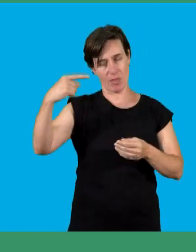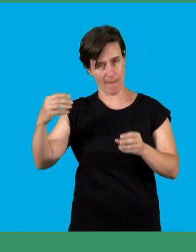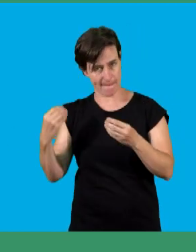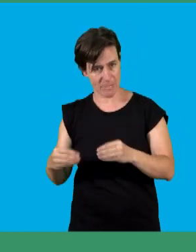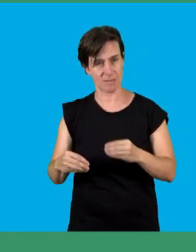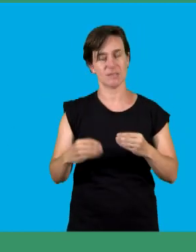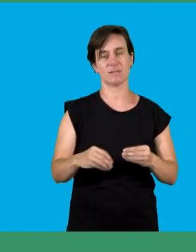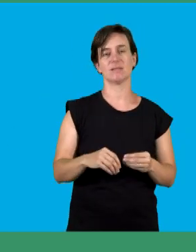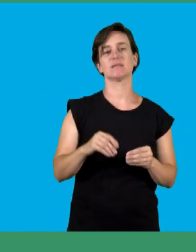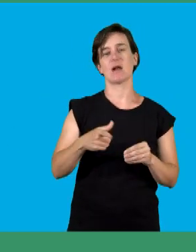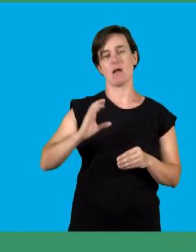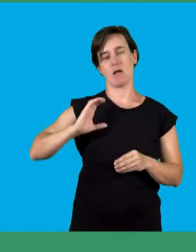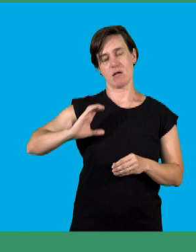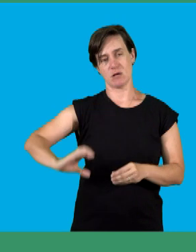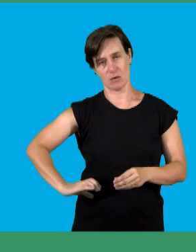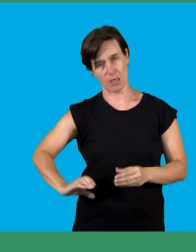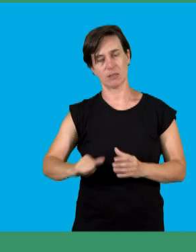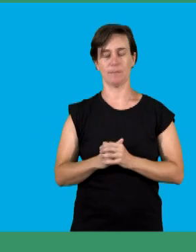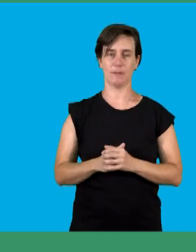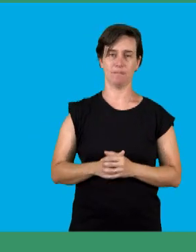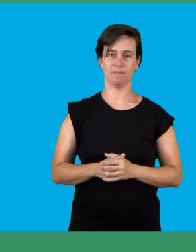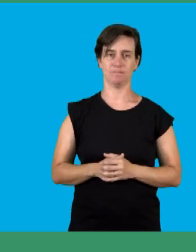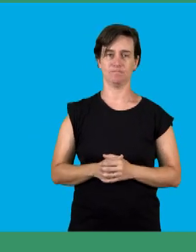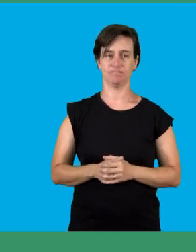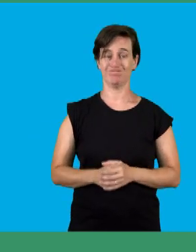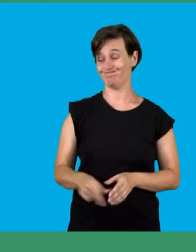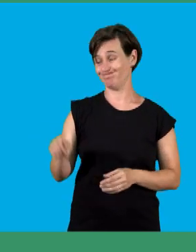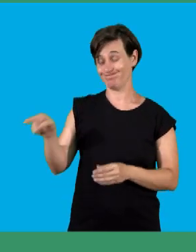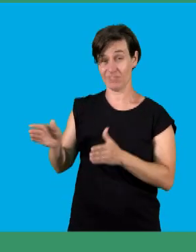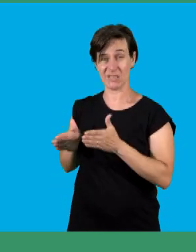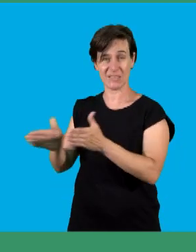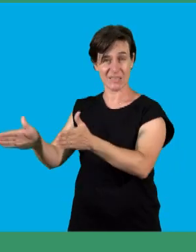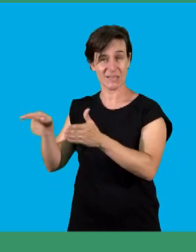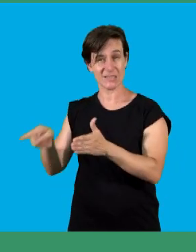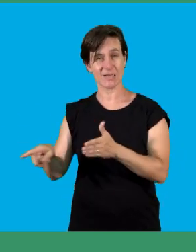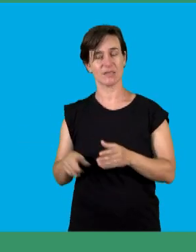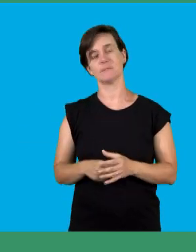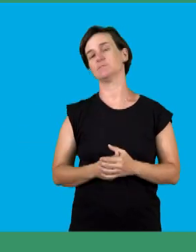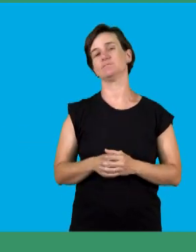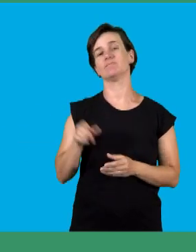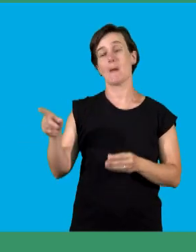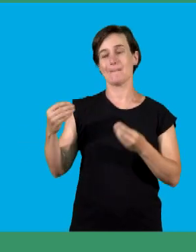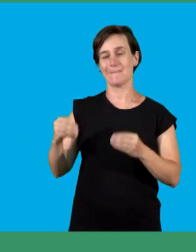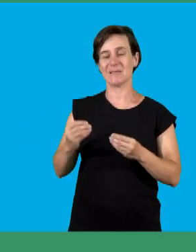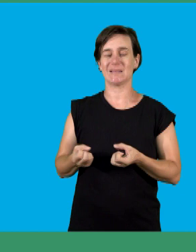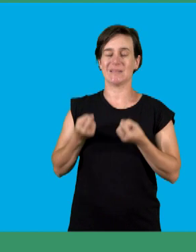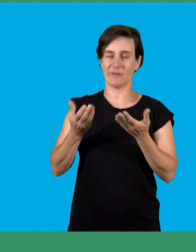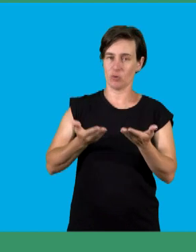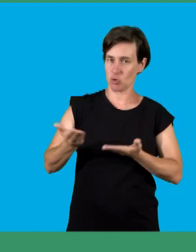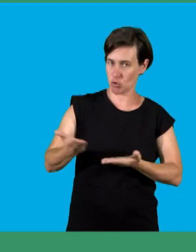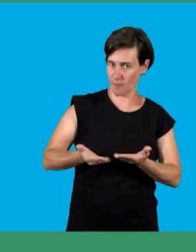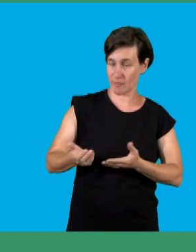other businesses and consumers. So in the tertiary sector, we find businesses that